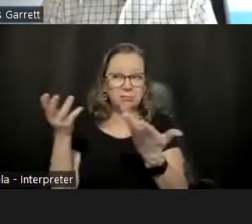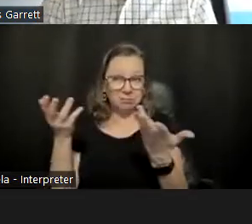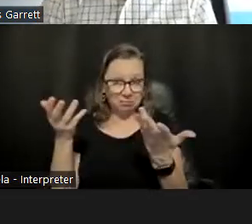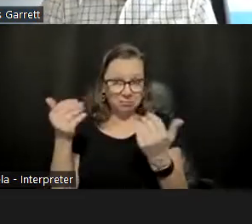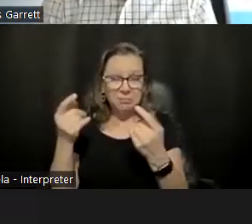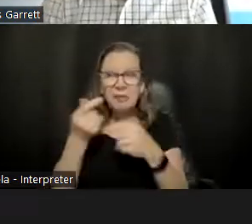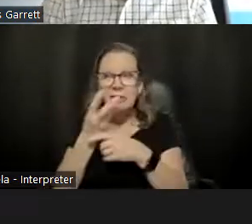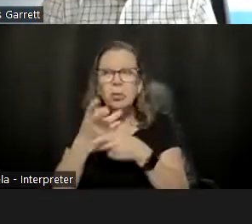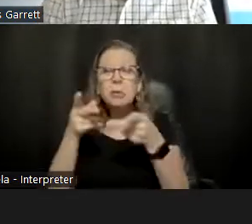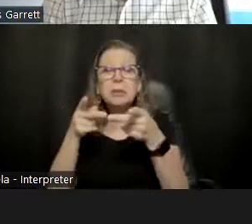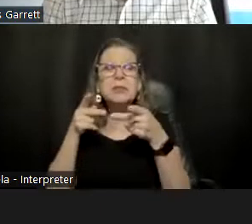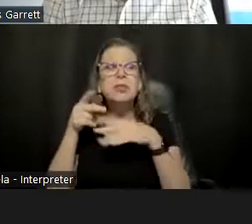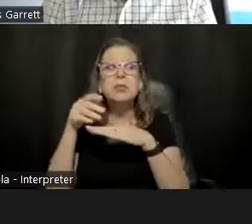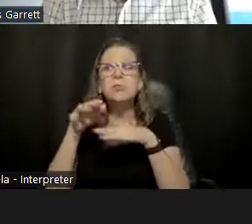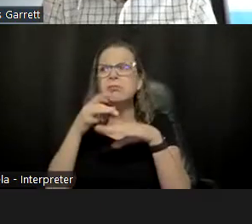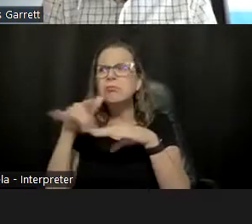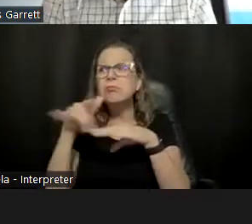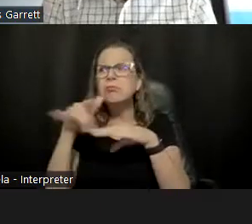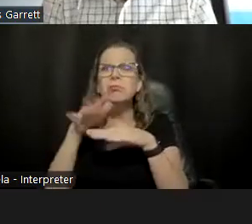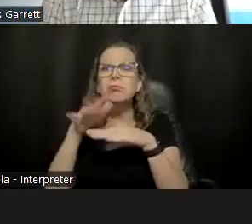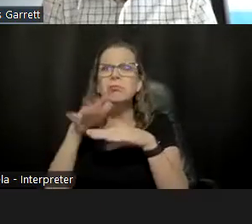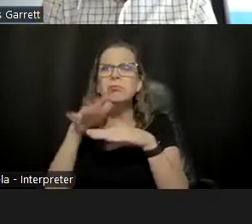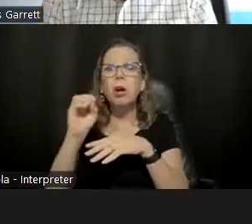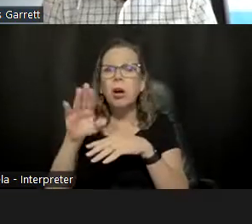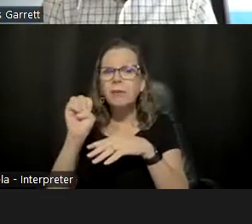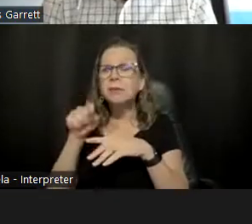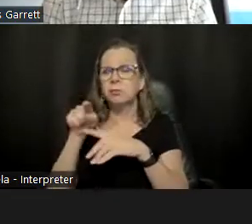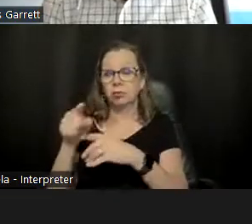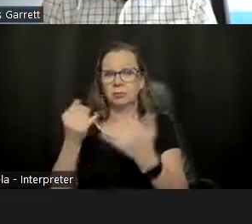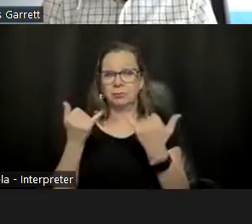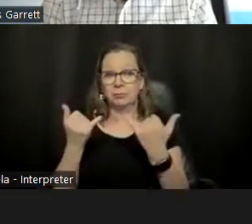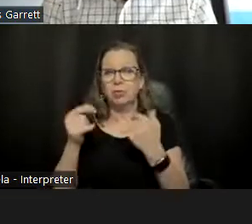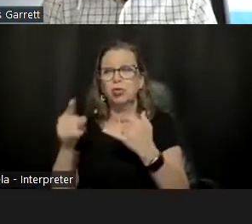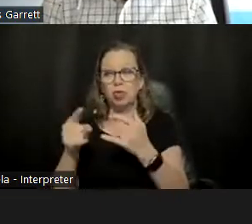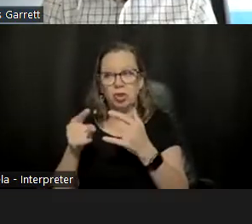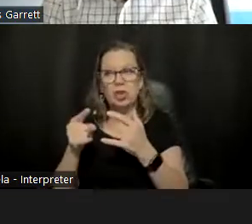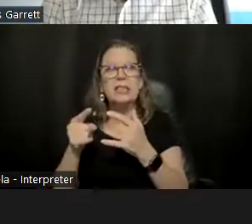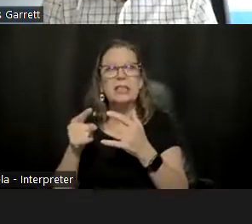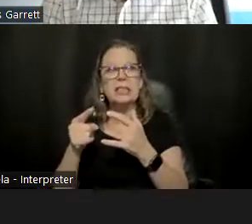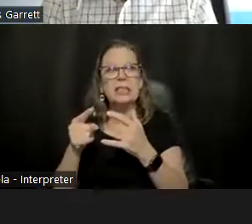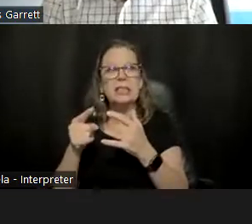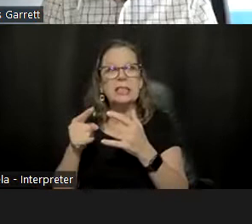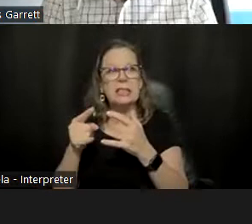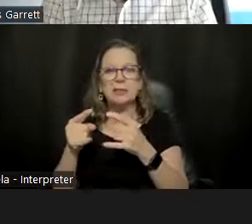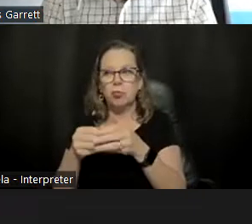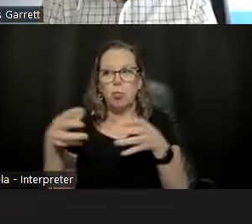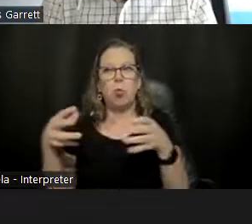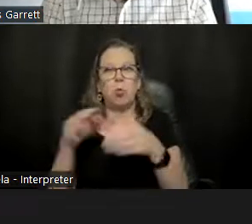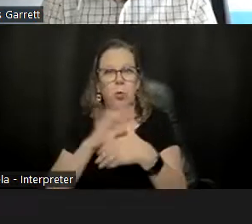a few positions opened in her office. She's now going to move. She is growing as well in her whole community